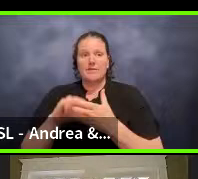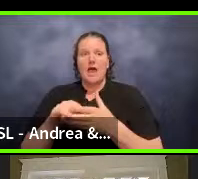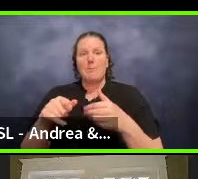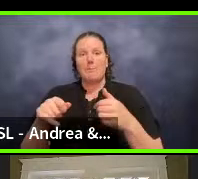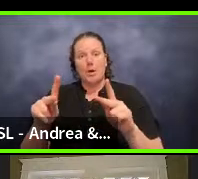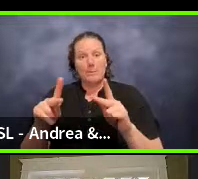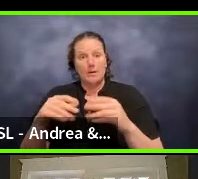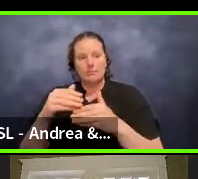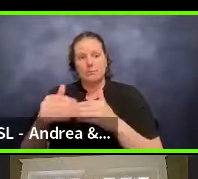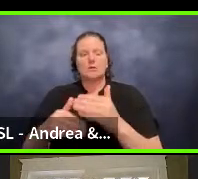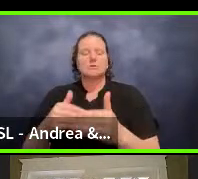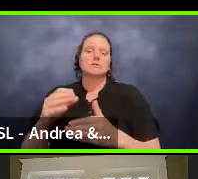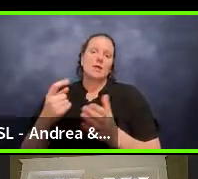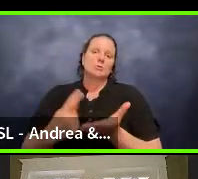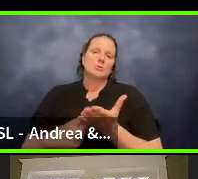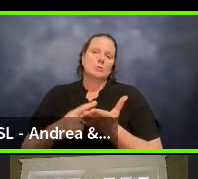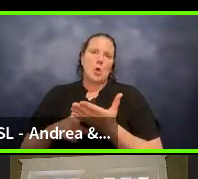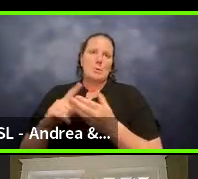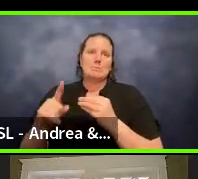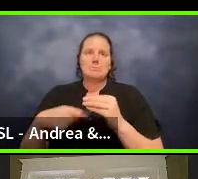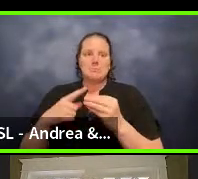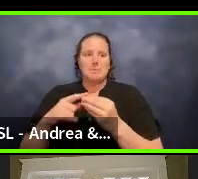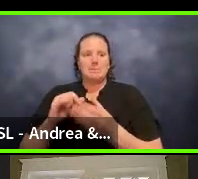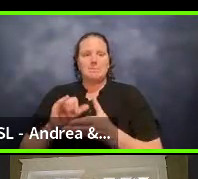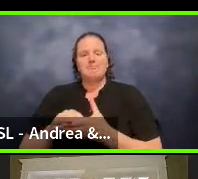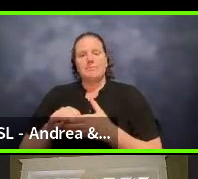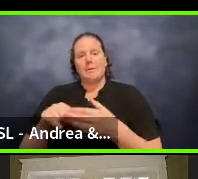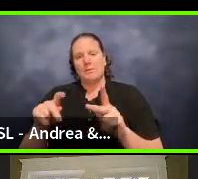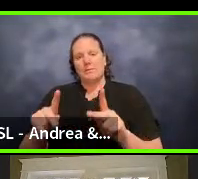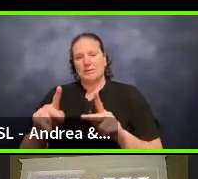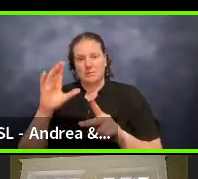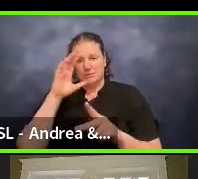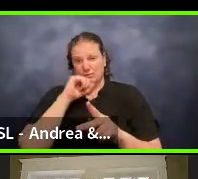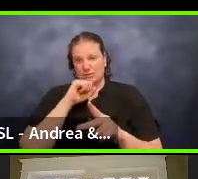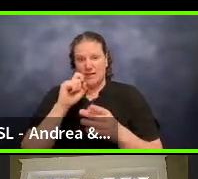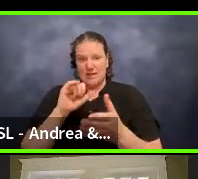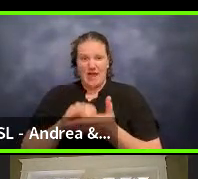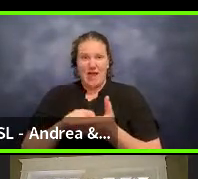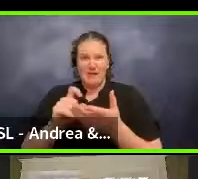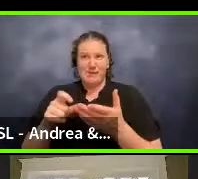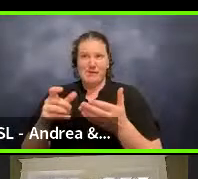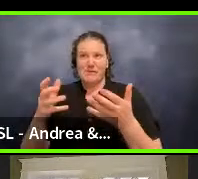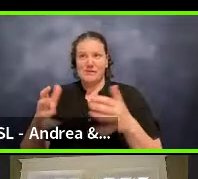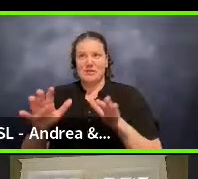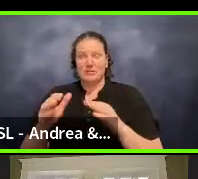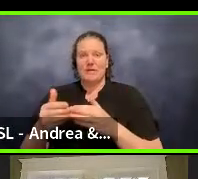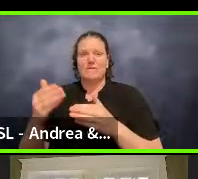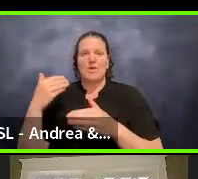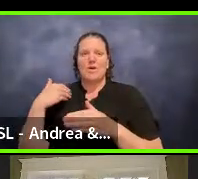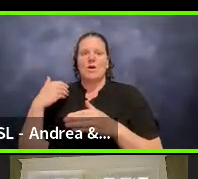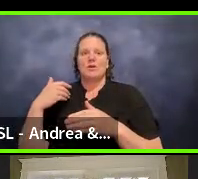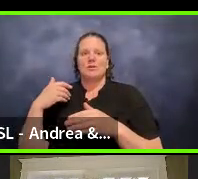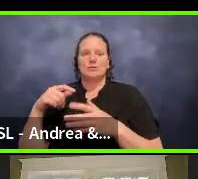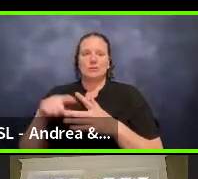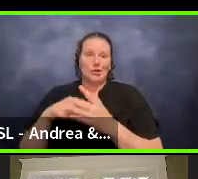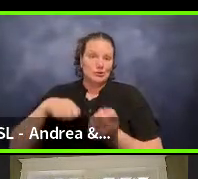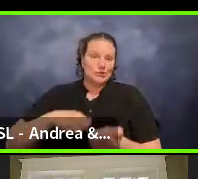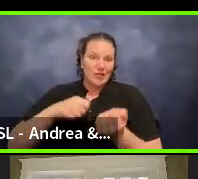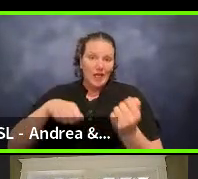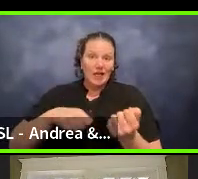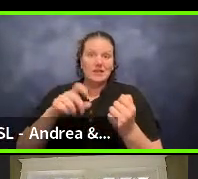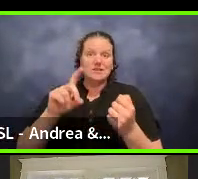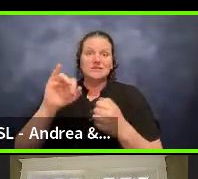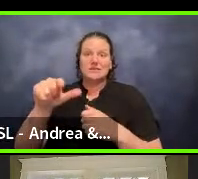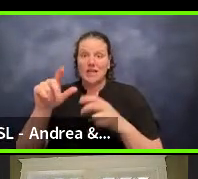can you speak a little bit to the permitting, which I'm assuming has to be done before you can start turning shovels? And if you could